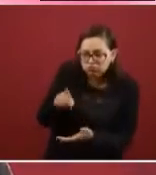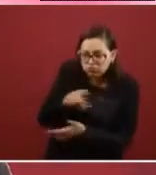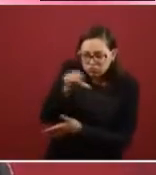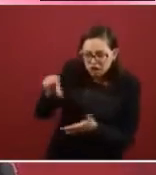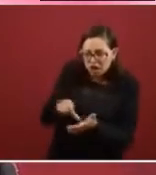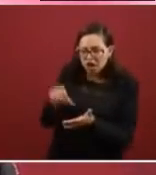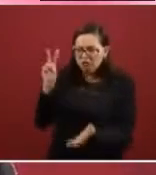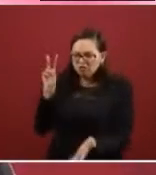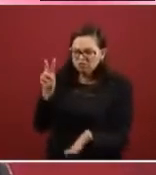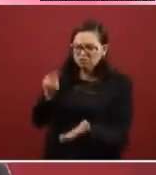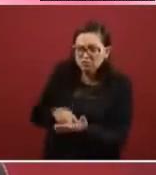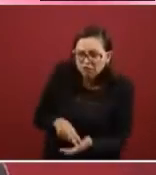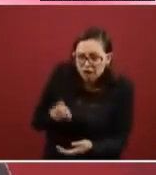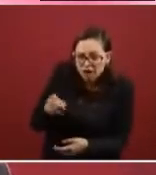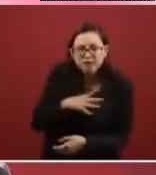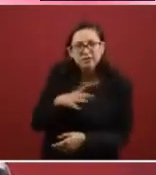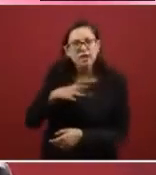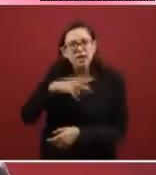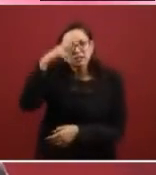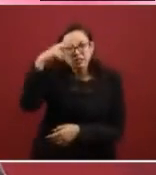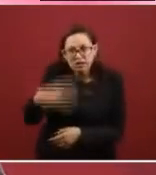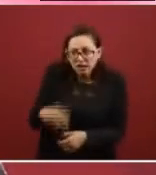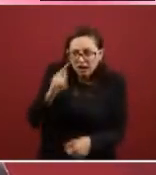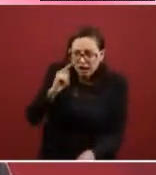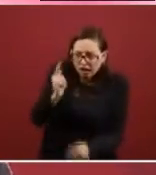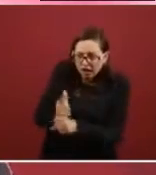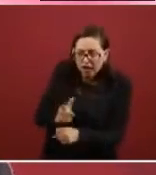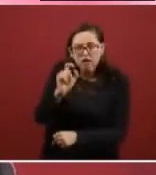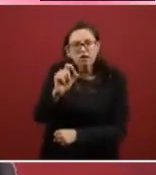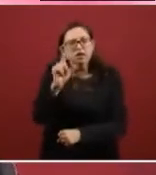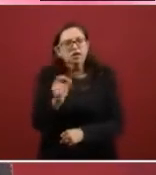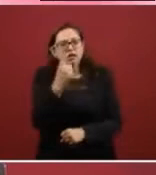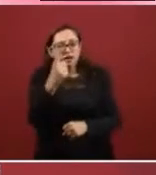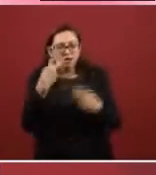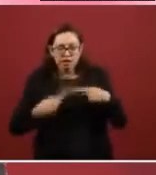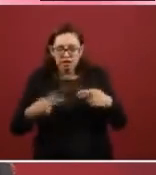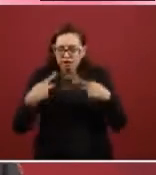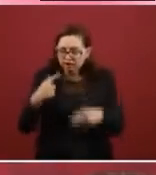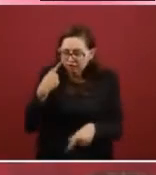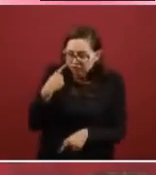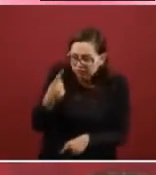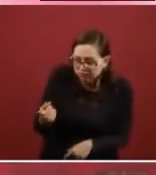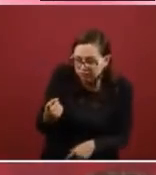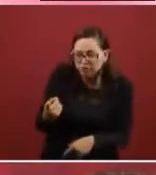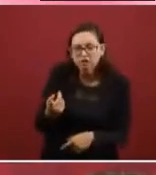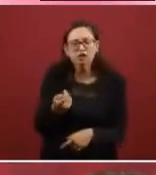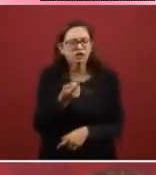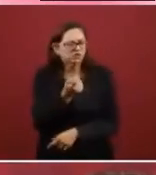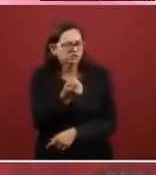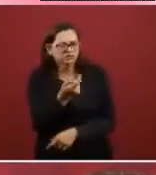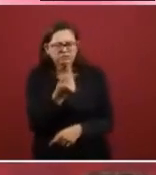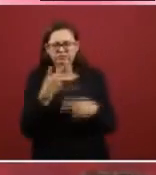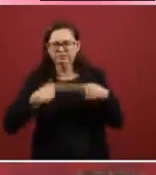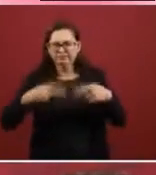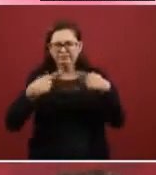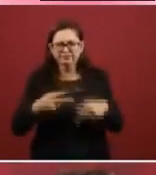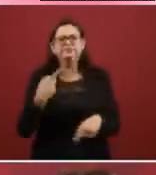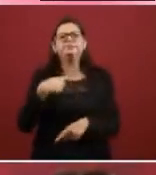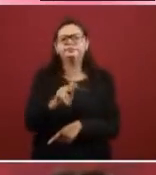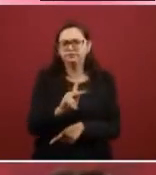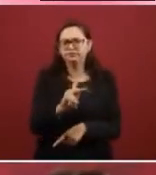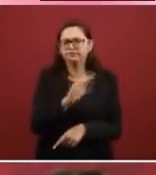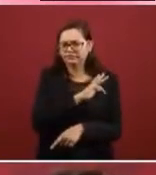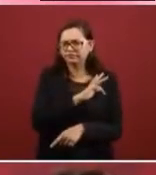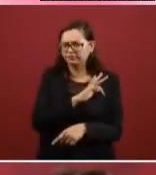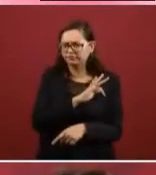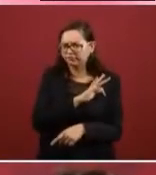were recently were in those places, and they didn't know they were there. There was a few, but we are